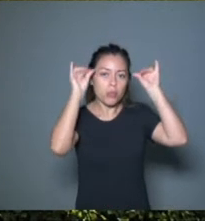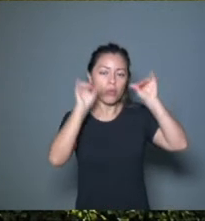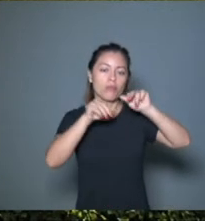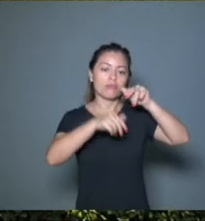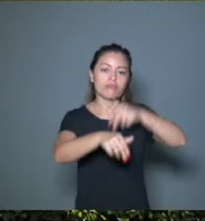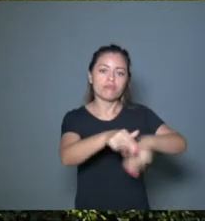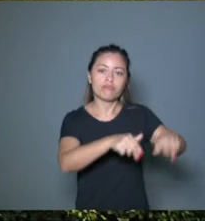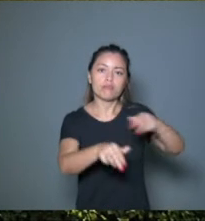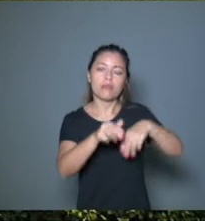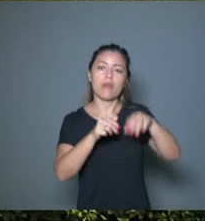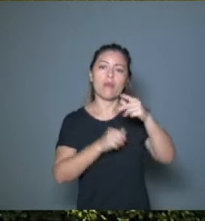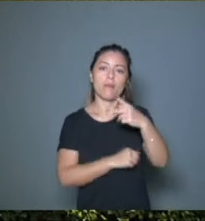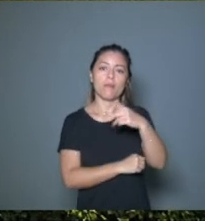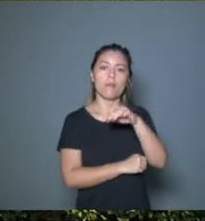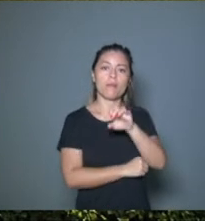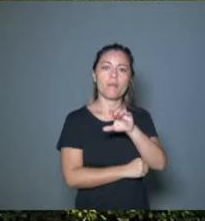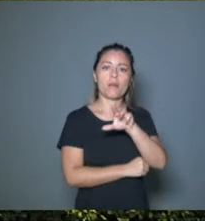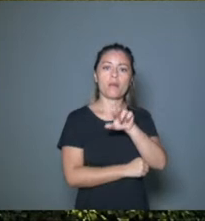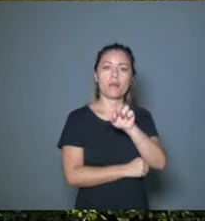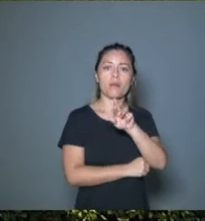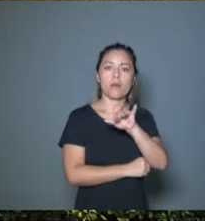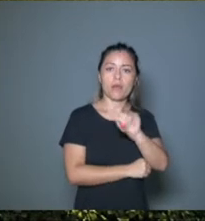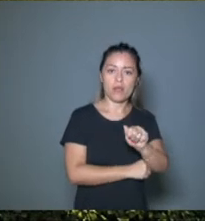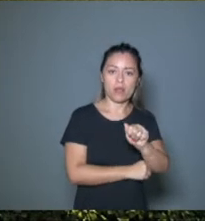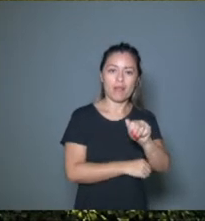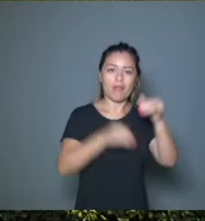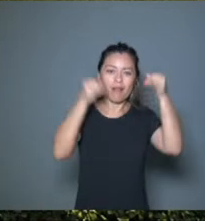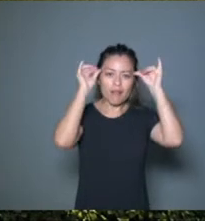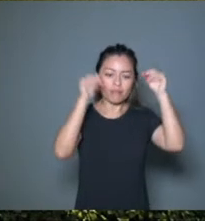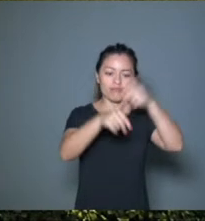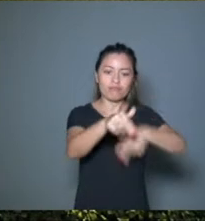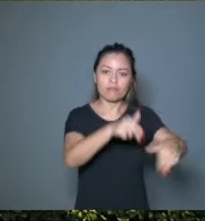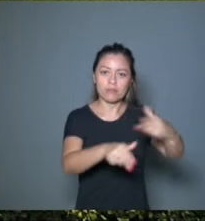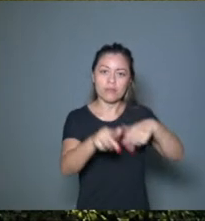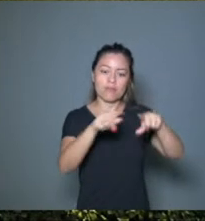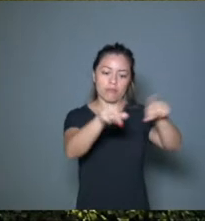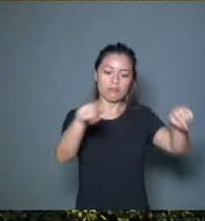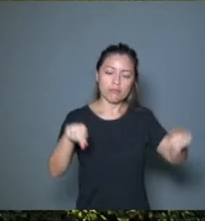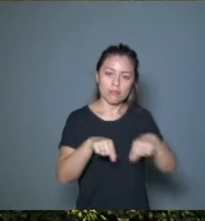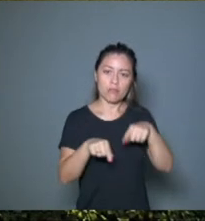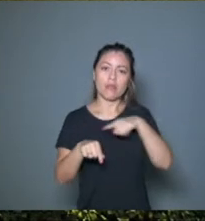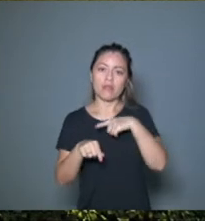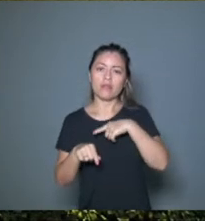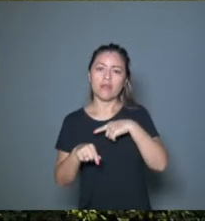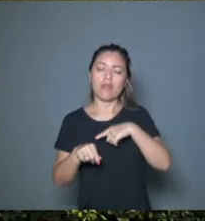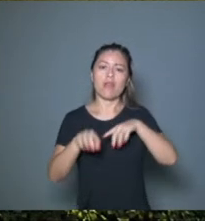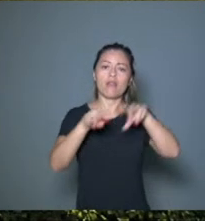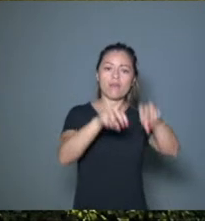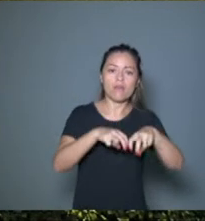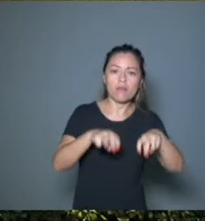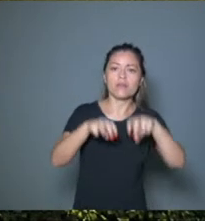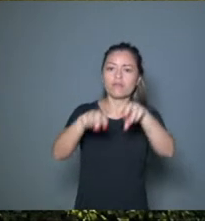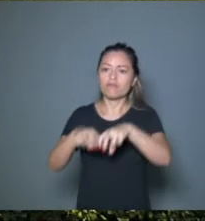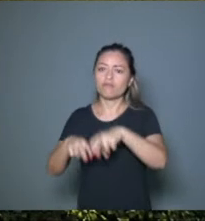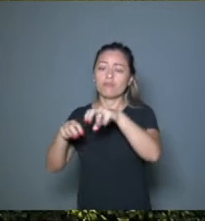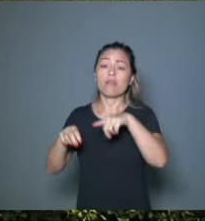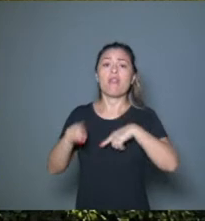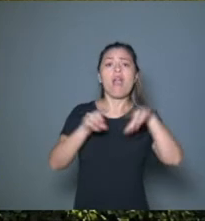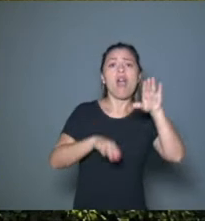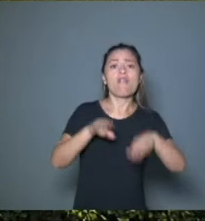Cattle production is here to supplement our operations. We have cattle production in different systems. We have marginal